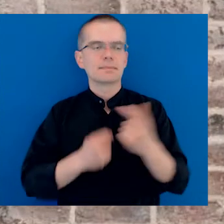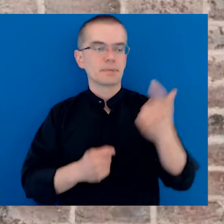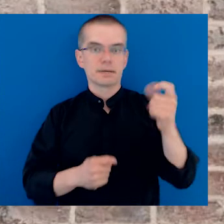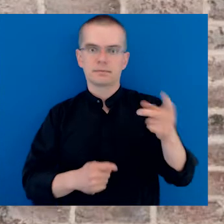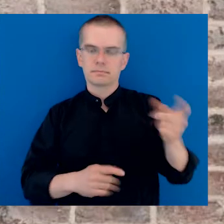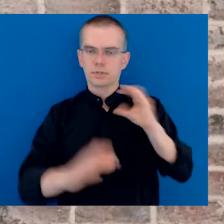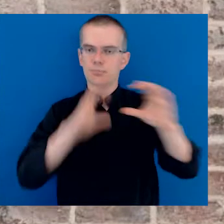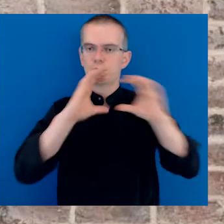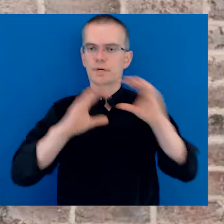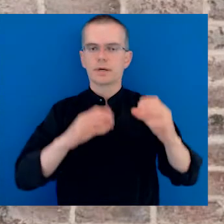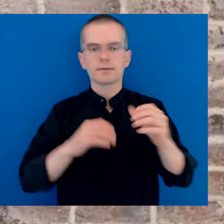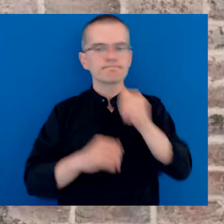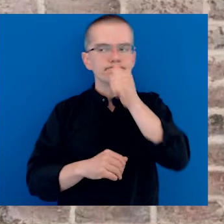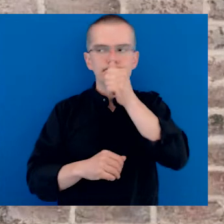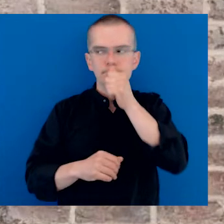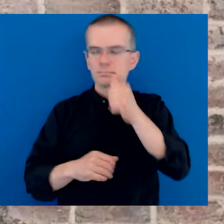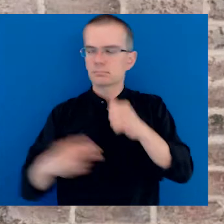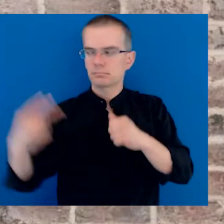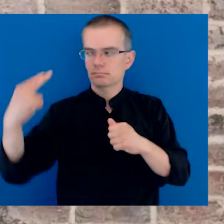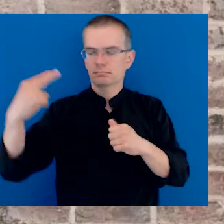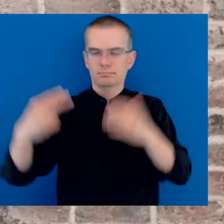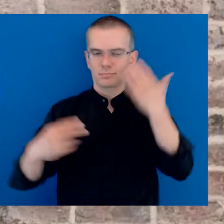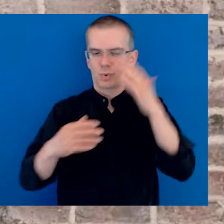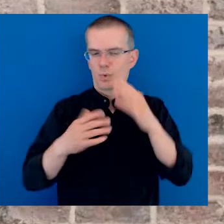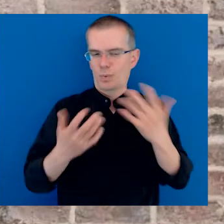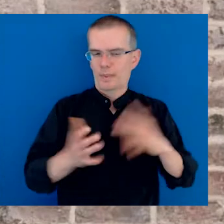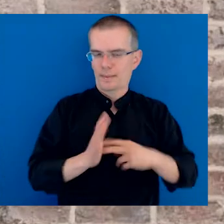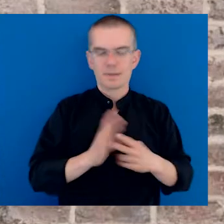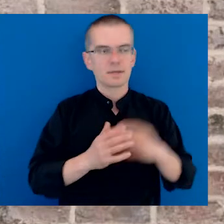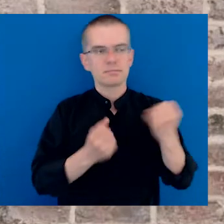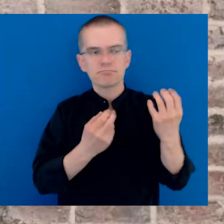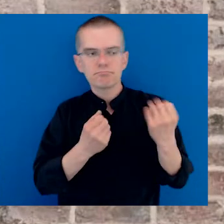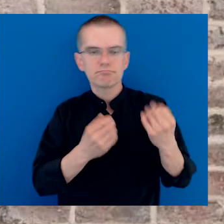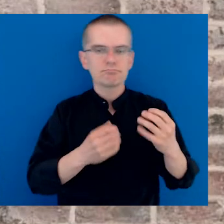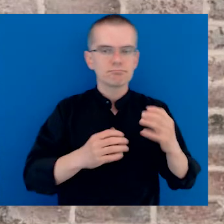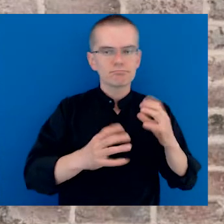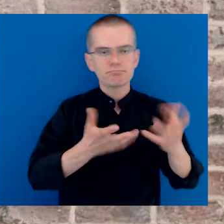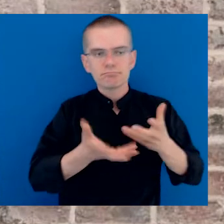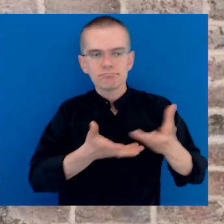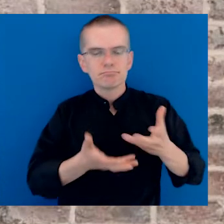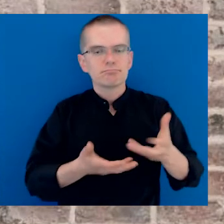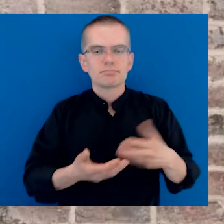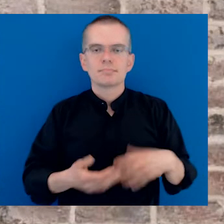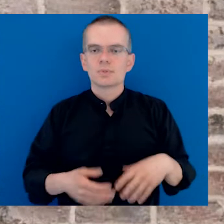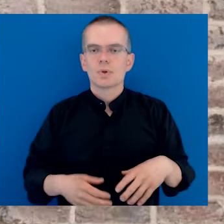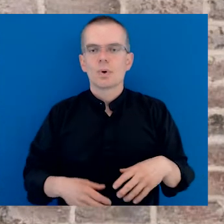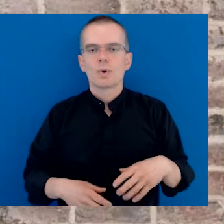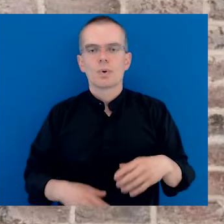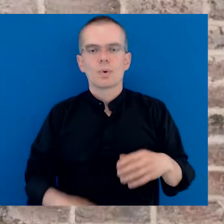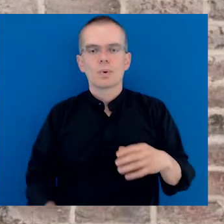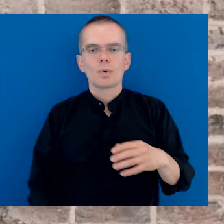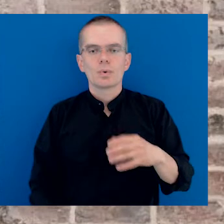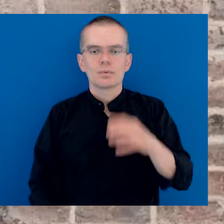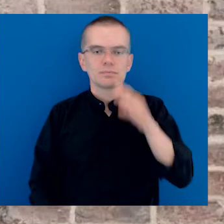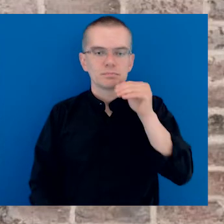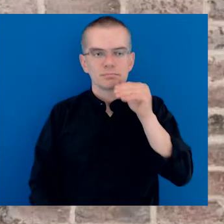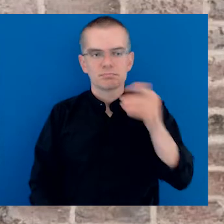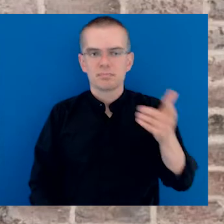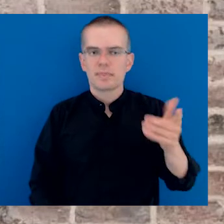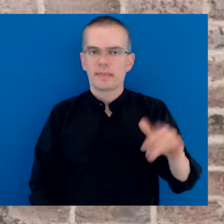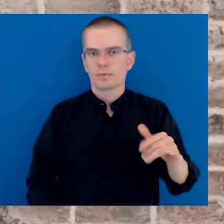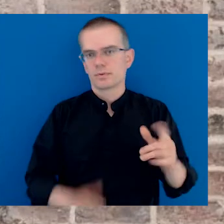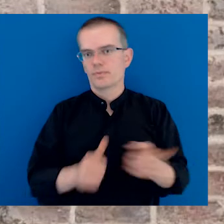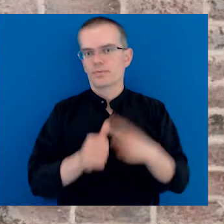the field, which other teams yet hadn't figured out how to do. So he was kind of a pioneer in that regard as